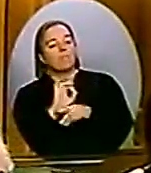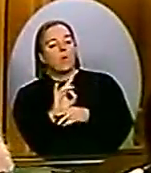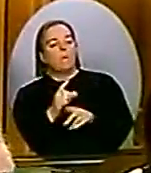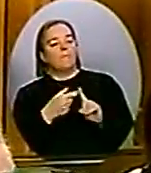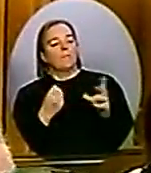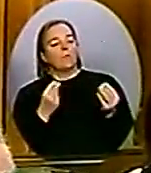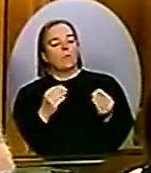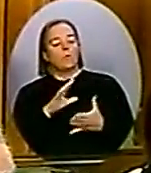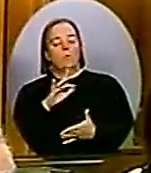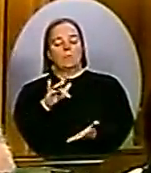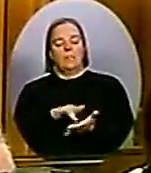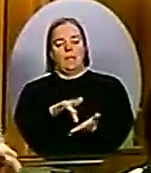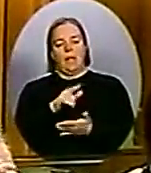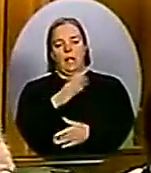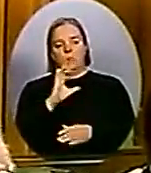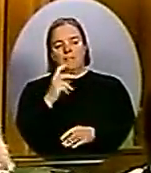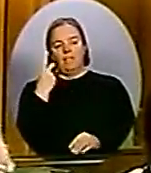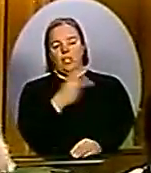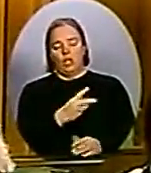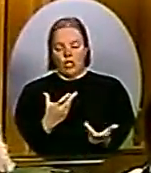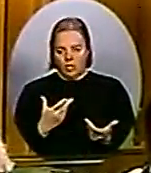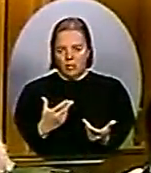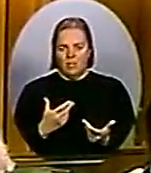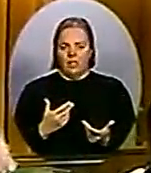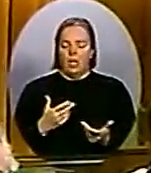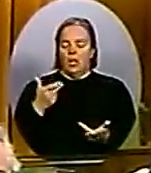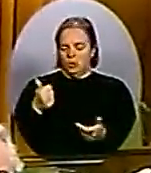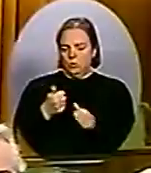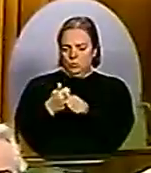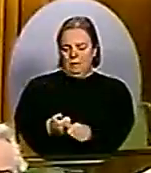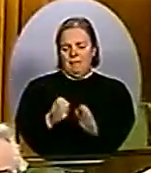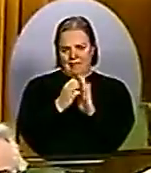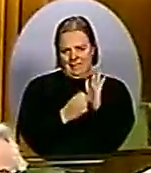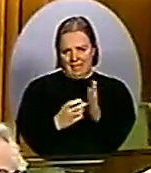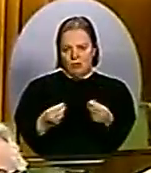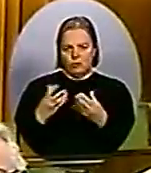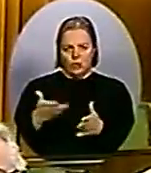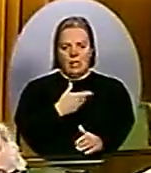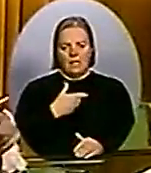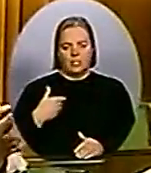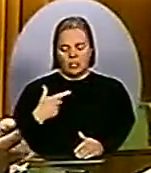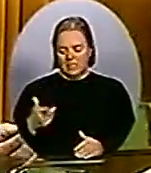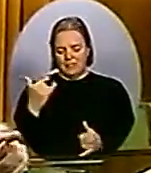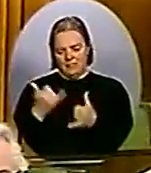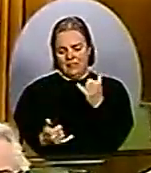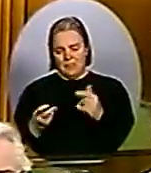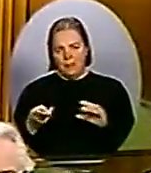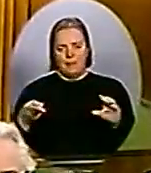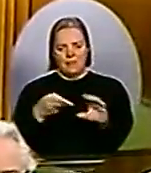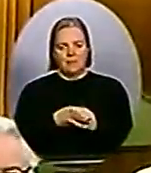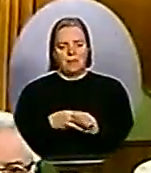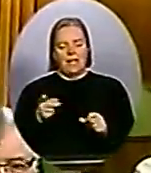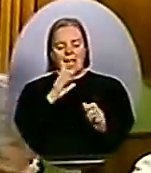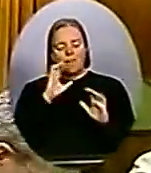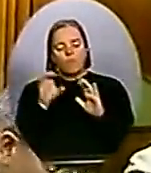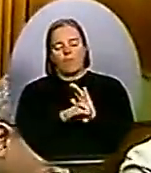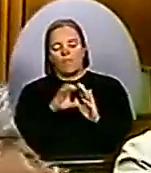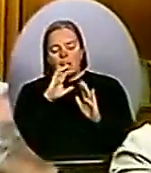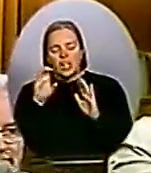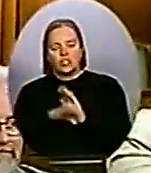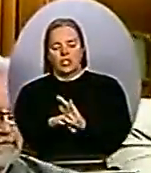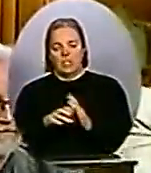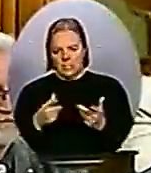chance to be clean and ethical. Don't be part of the cover-up. Tell us, who was it that was coordinating the calls into her riding? What?